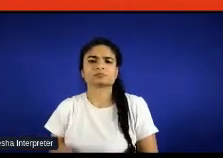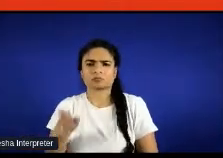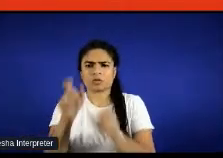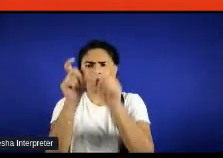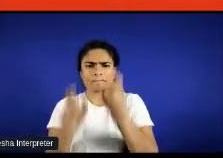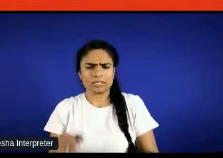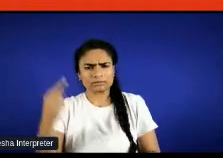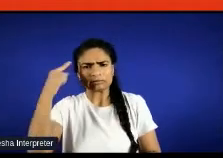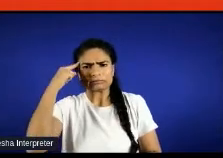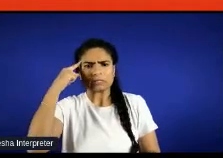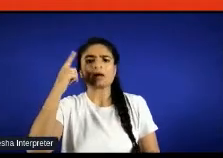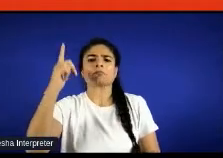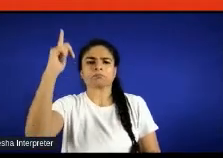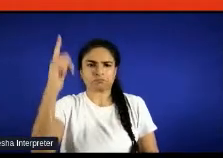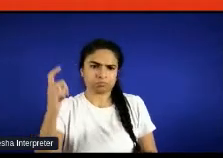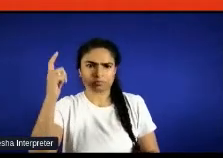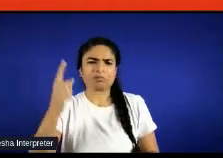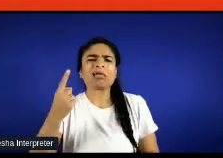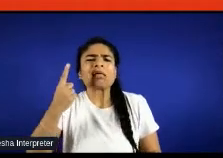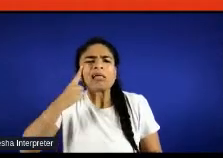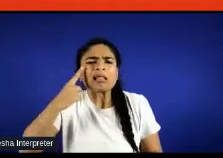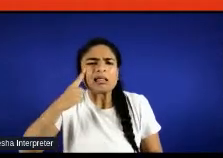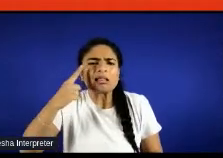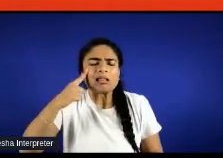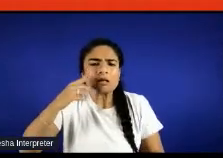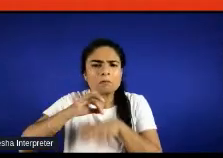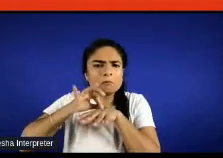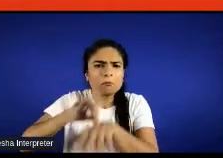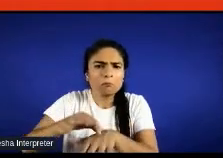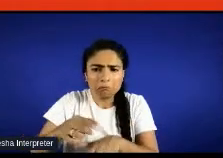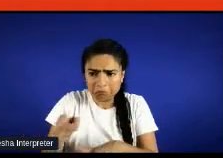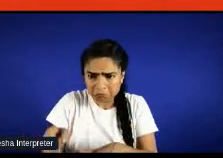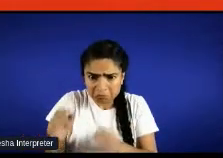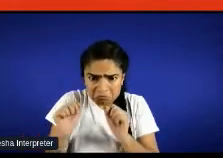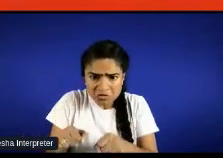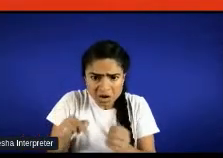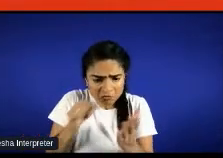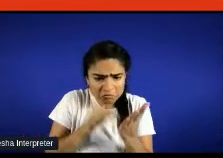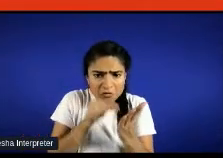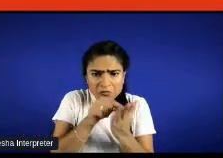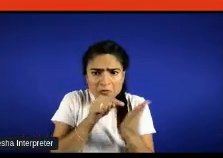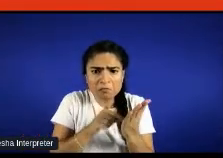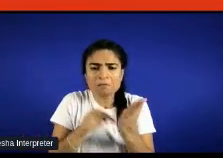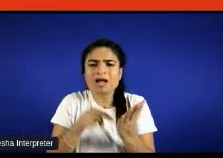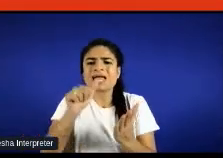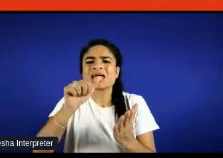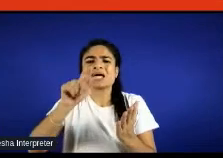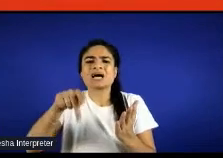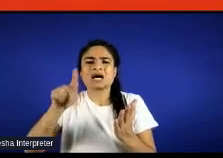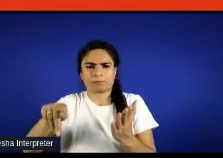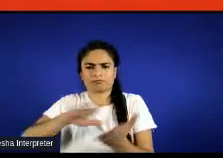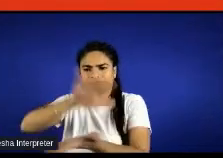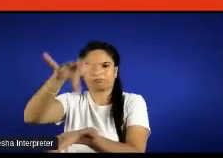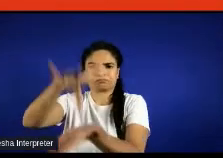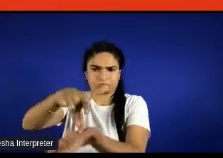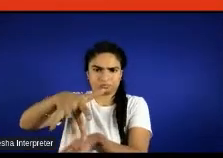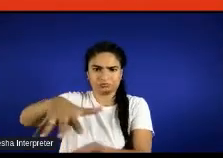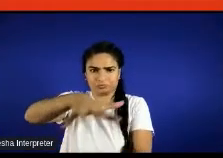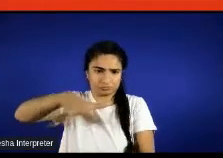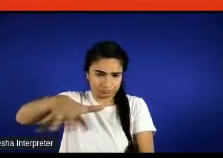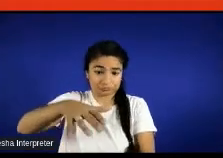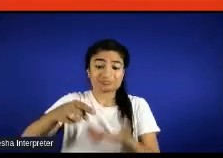the application in our targeted location. So the application has a